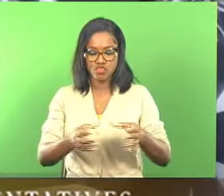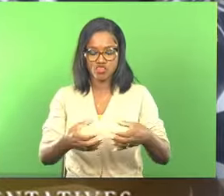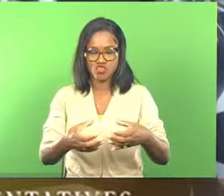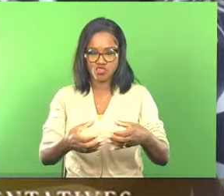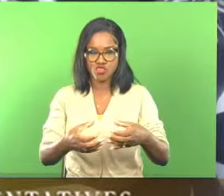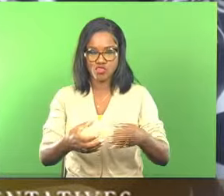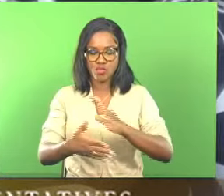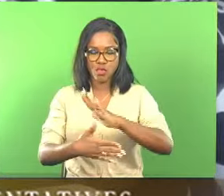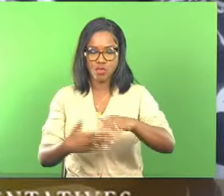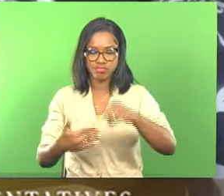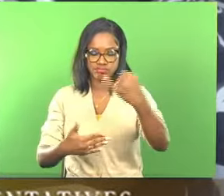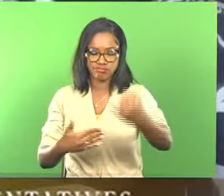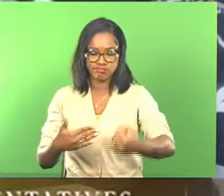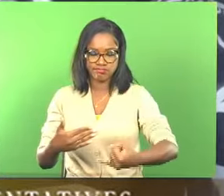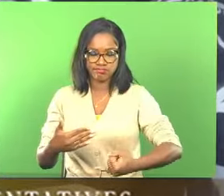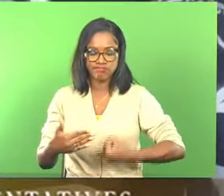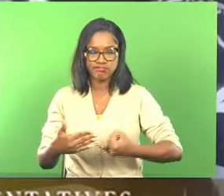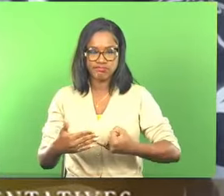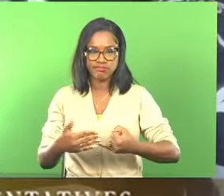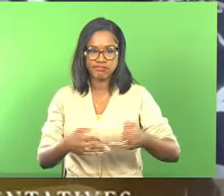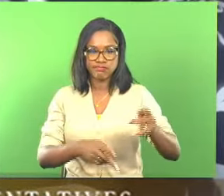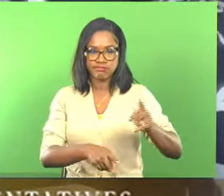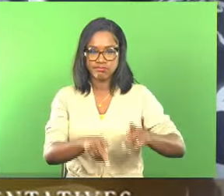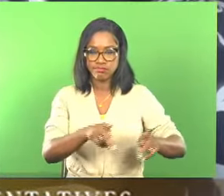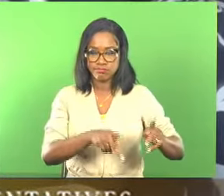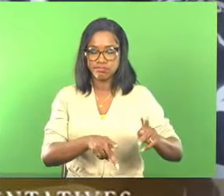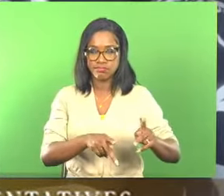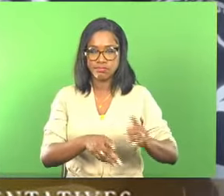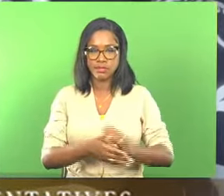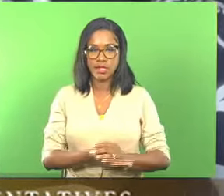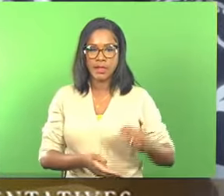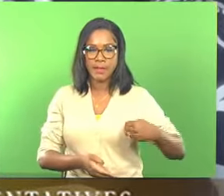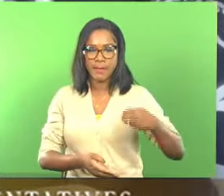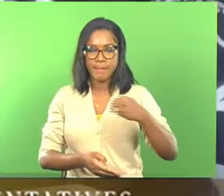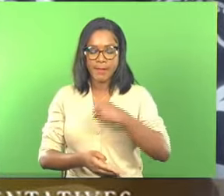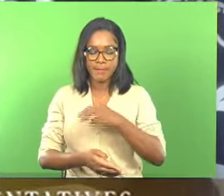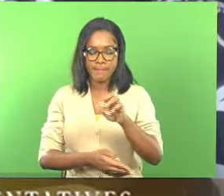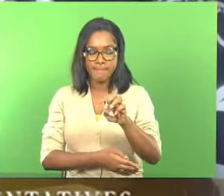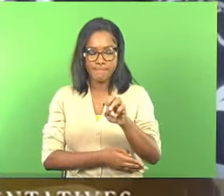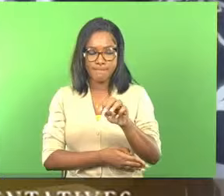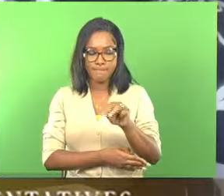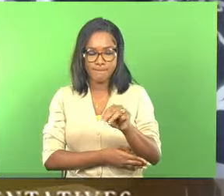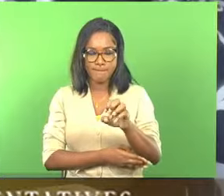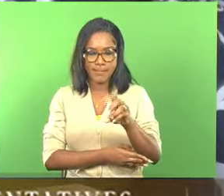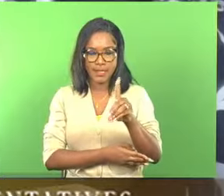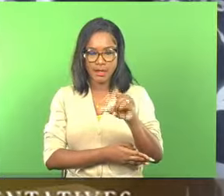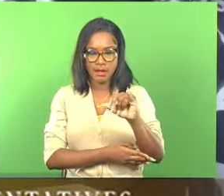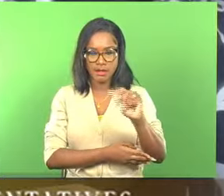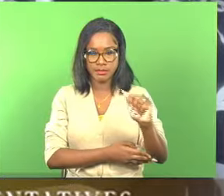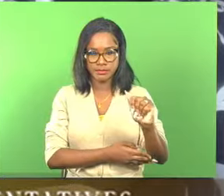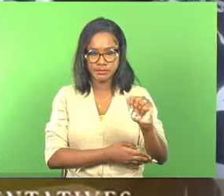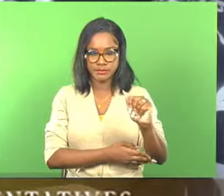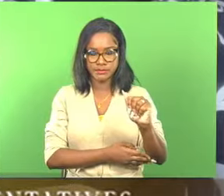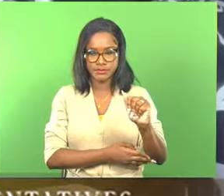Distinguished guests. Members of the media.